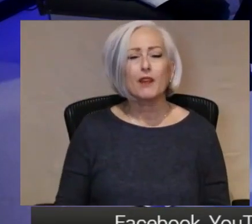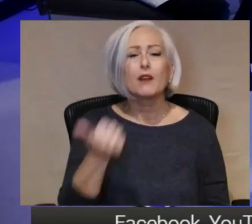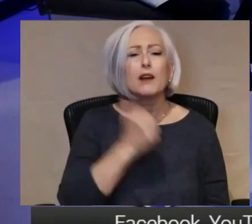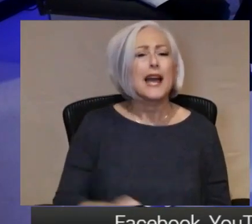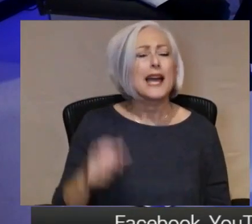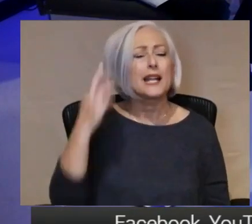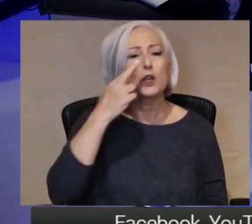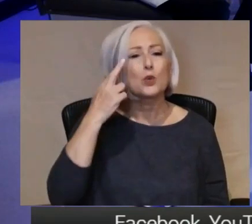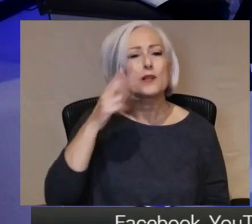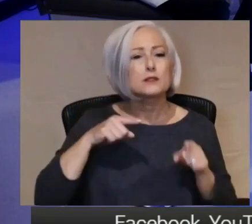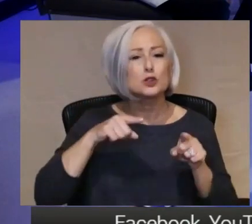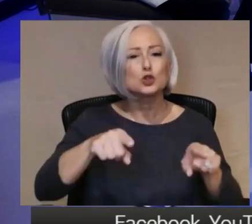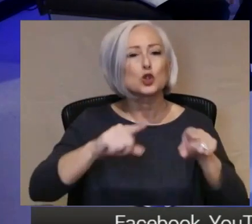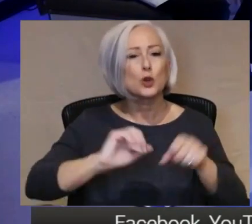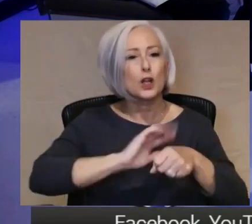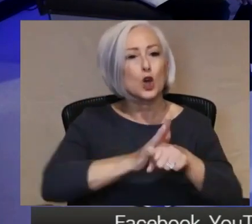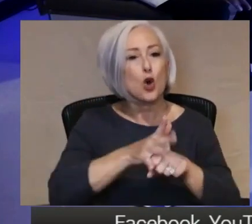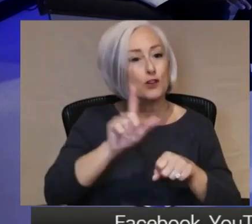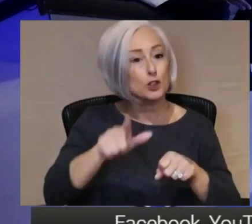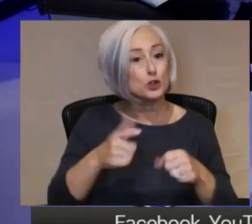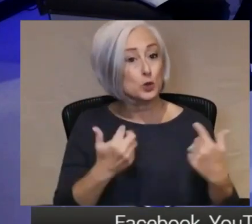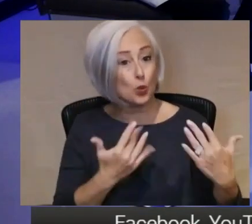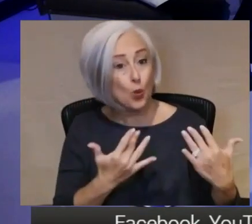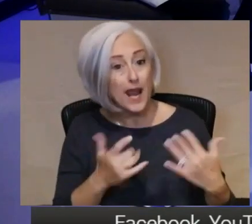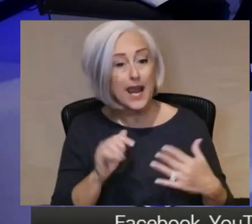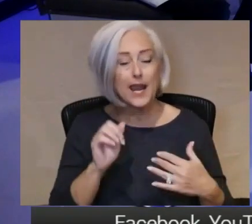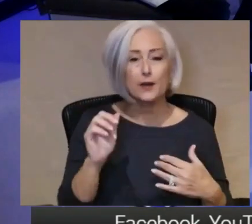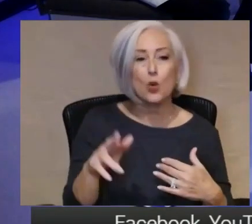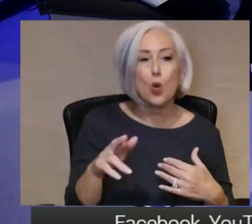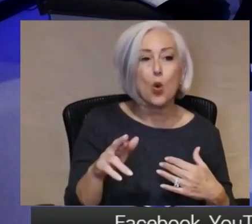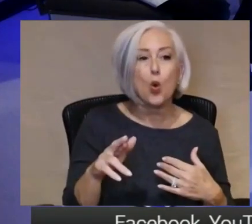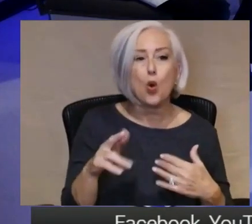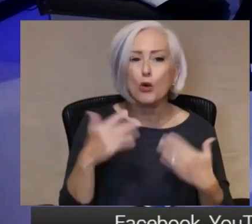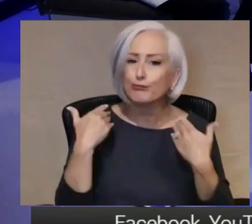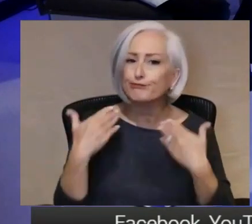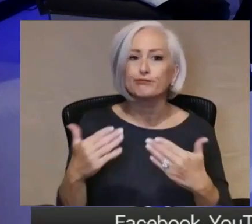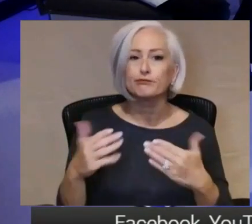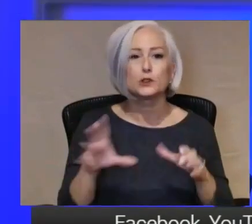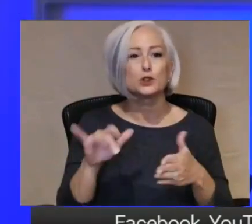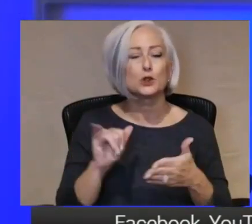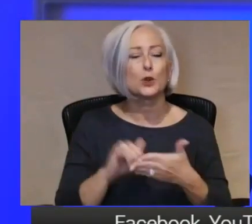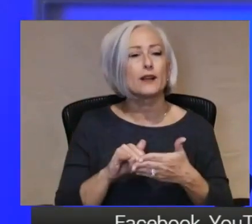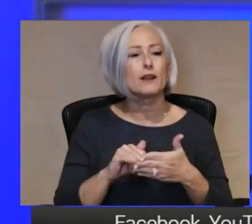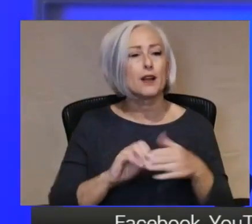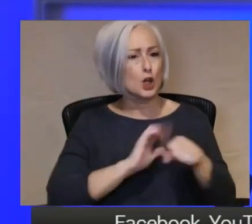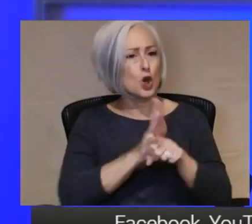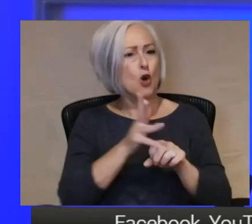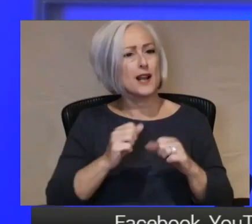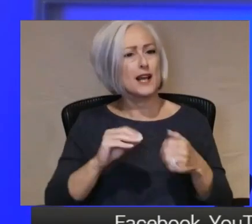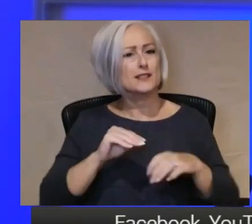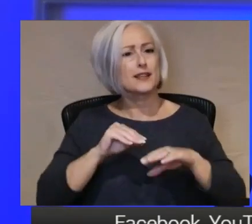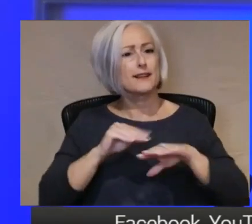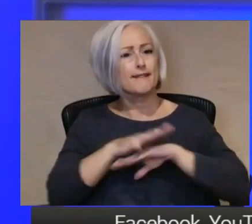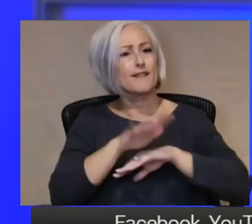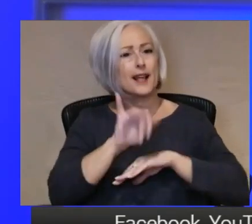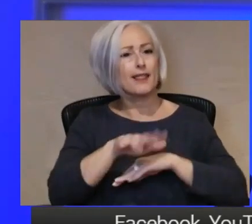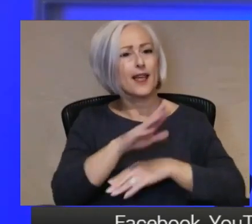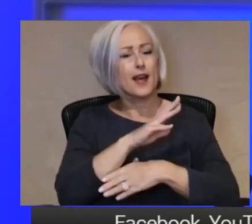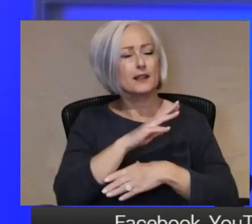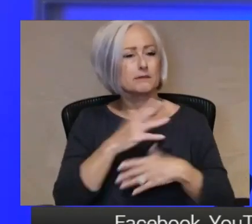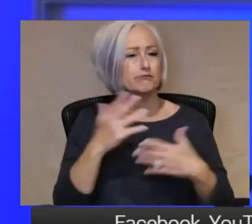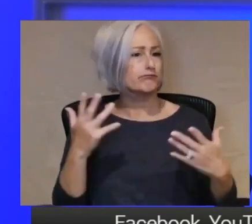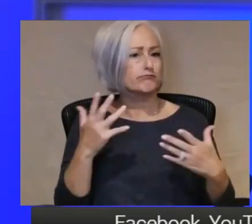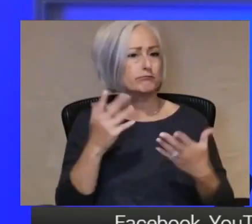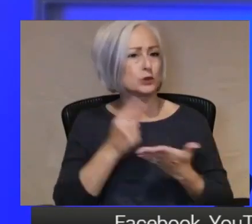that you should wait or do it? Or how does COVID affect this whole story? I think that it's a nice